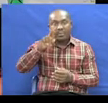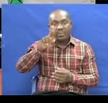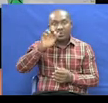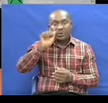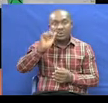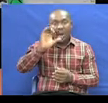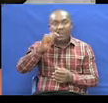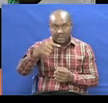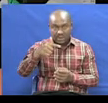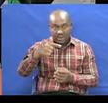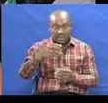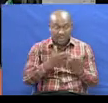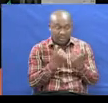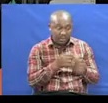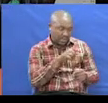both sides.